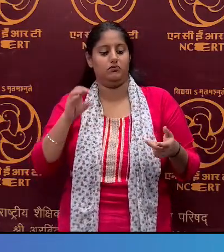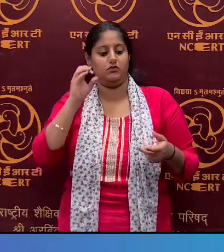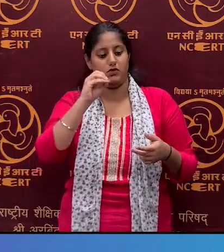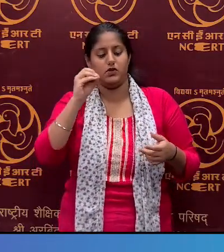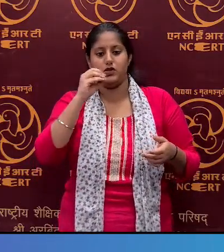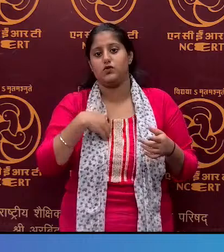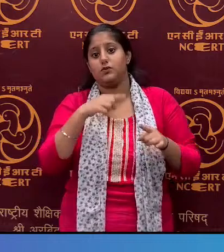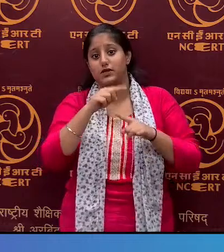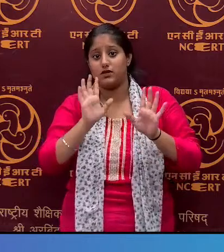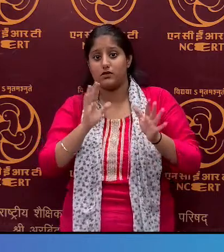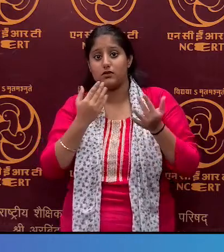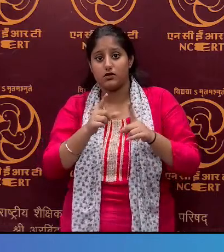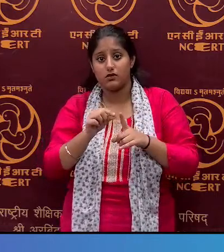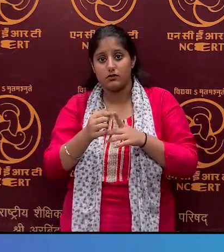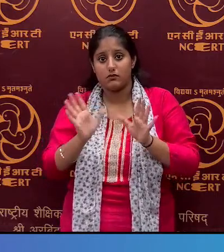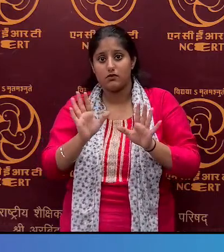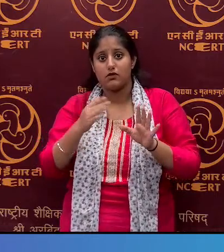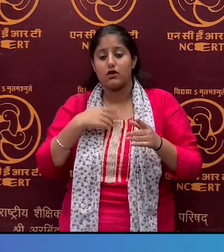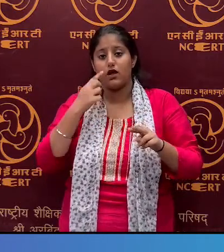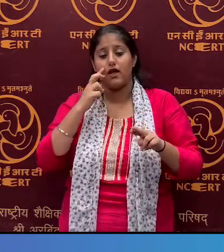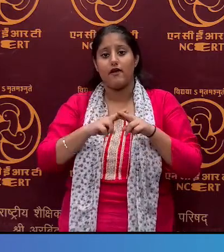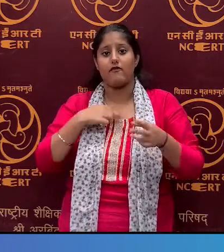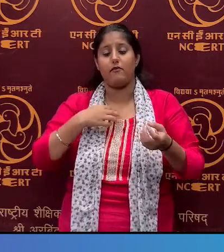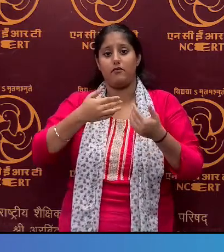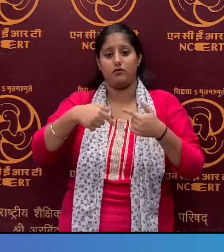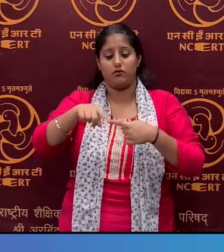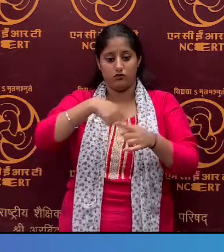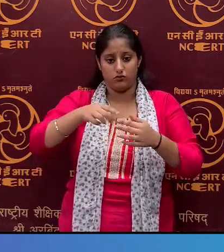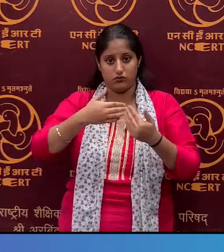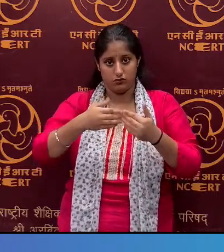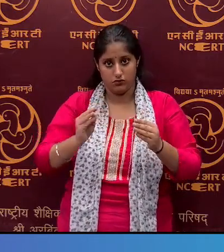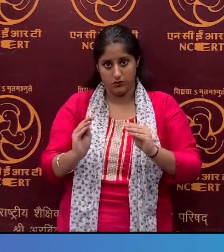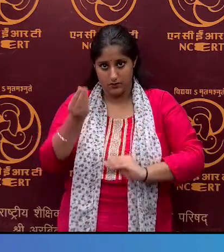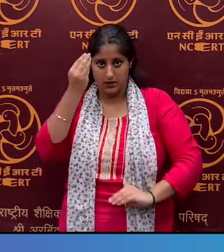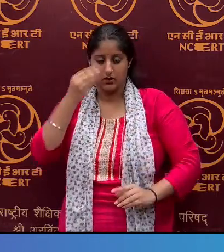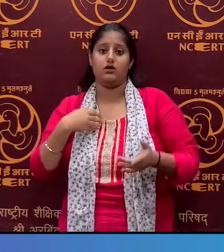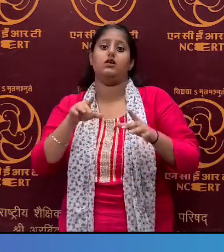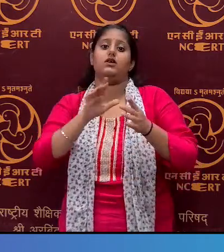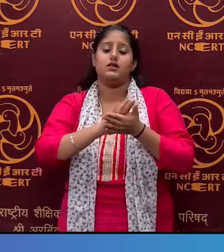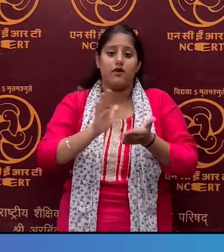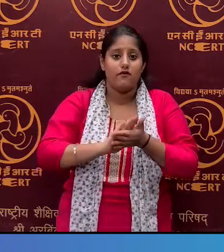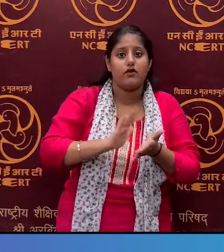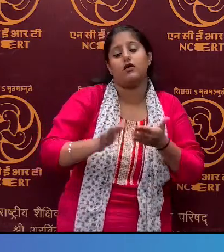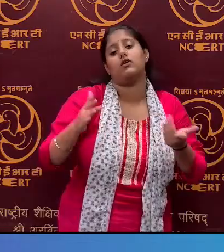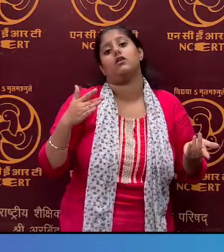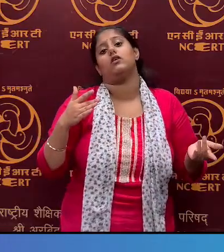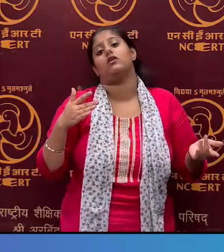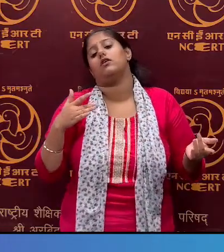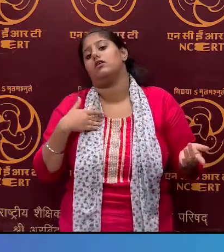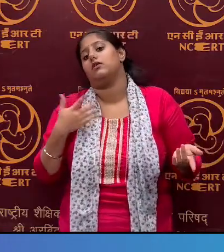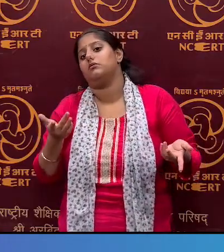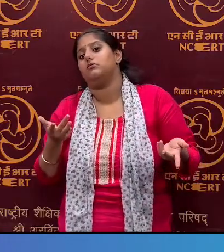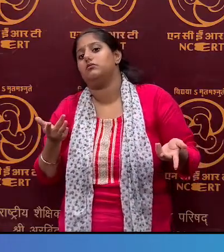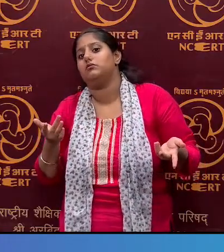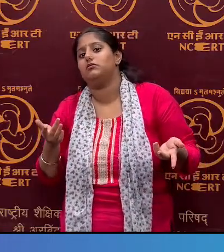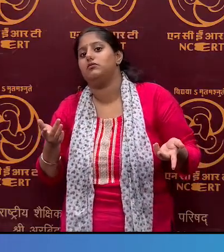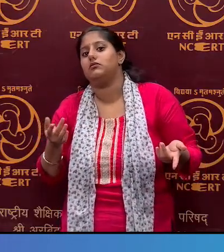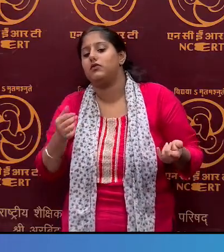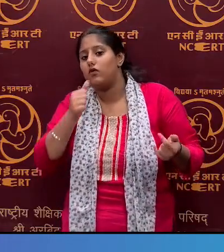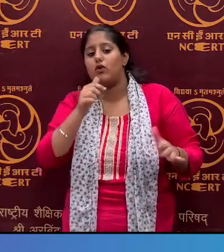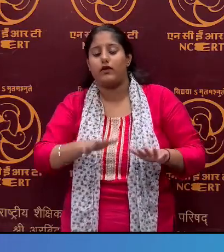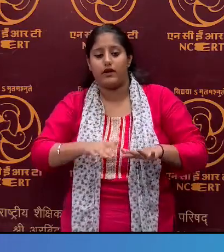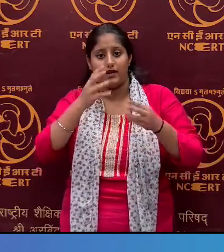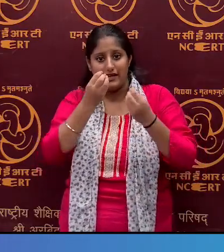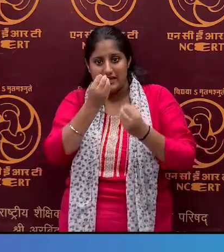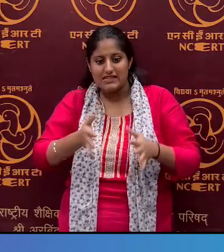minimize. If we open our drainage system, make our drainage system better, clean, we ensure that the surface water easily